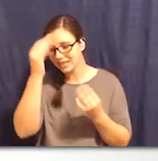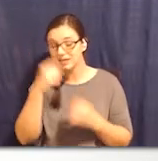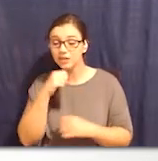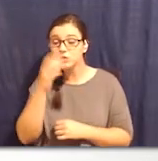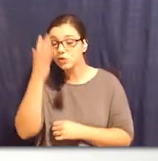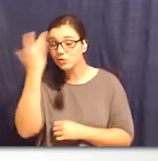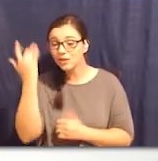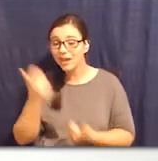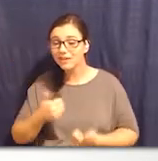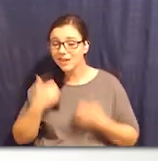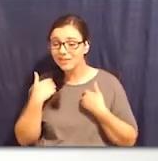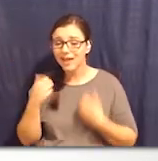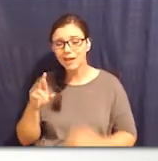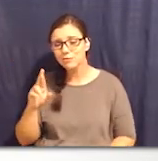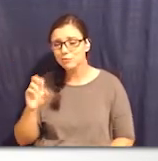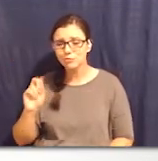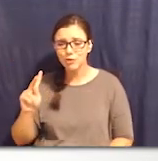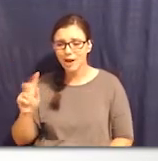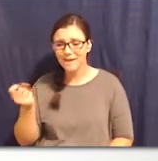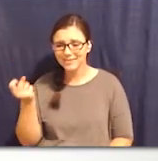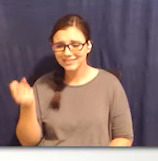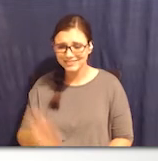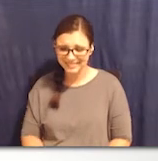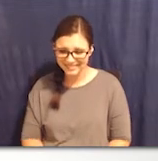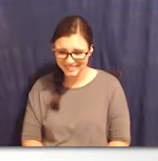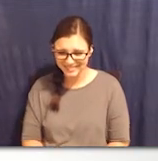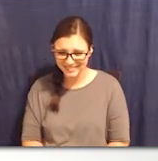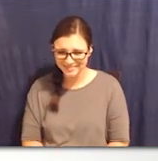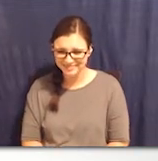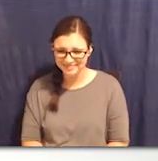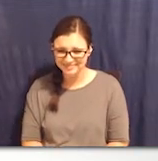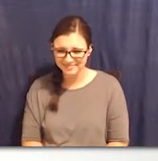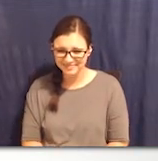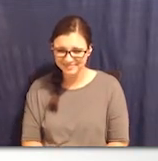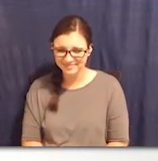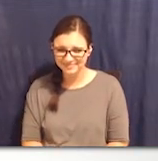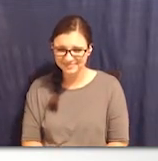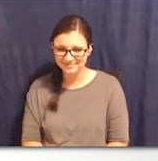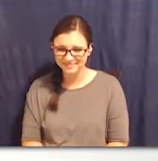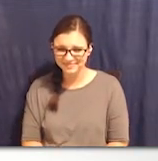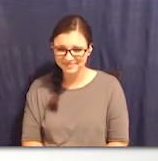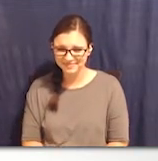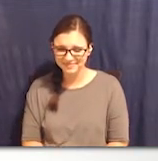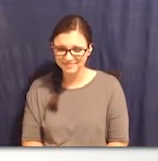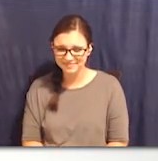Encouraging positive thinking. Don't forget that life rocks.